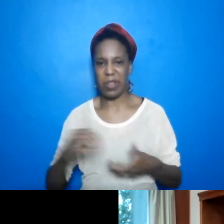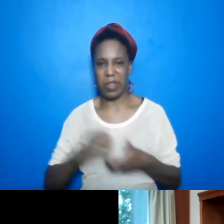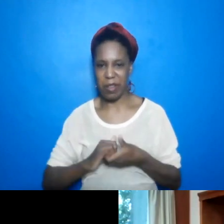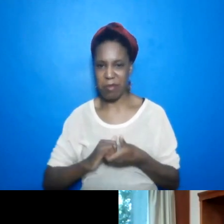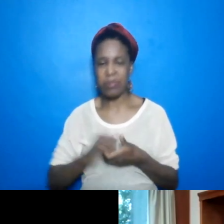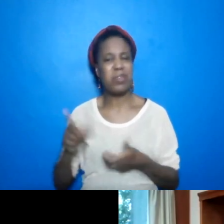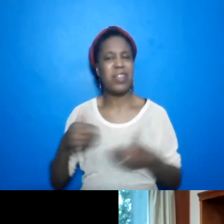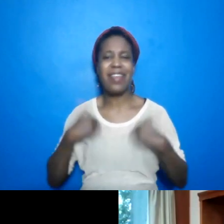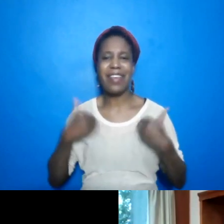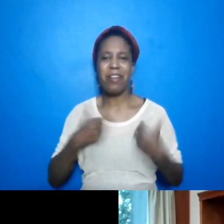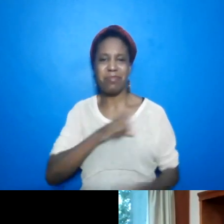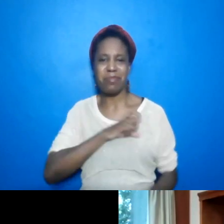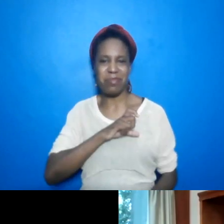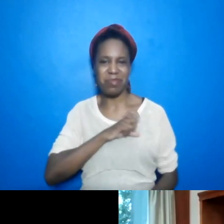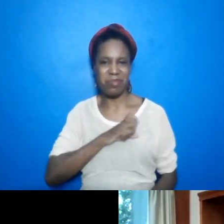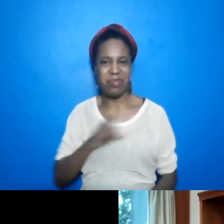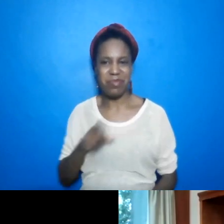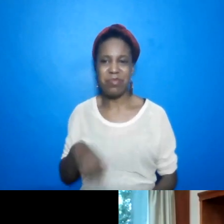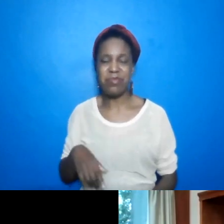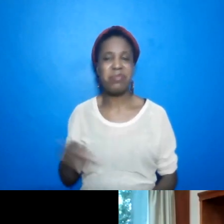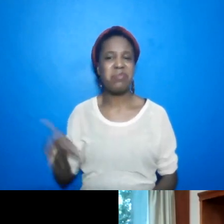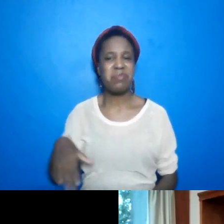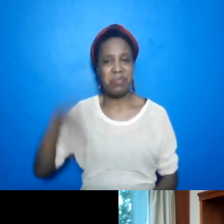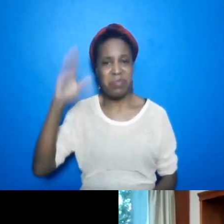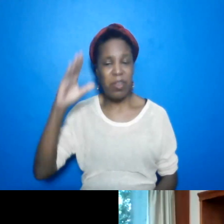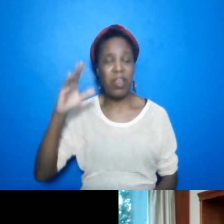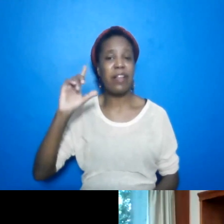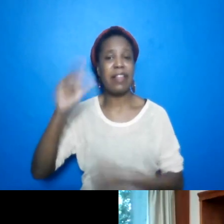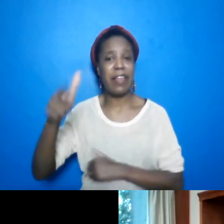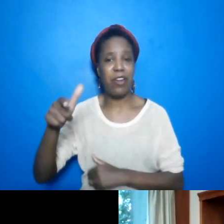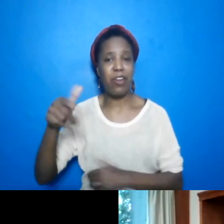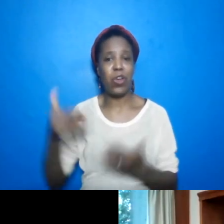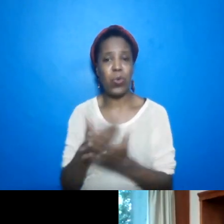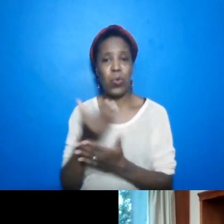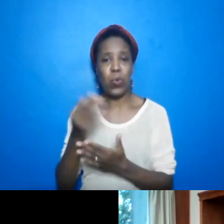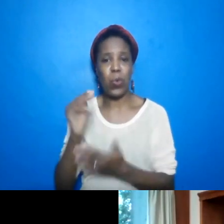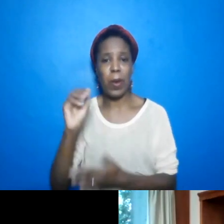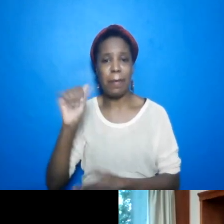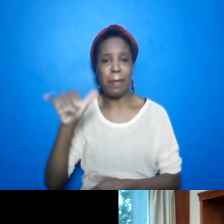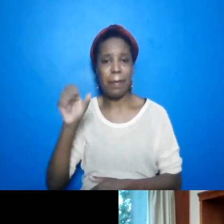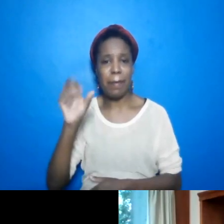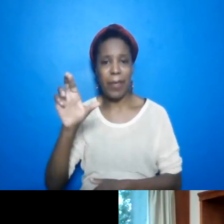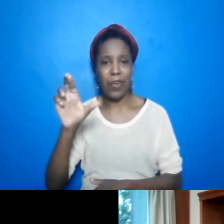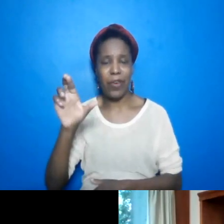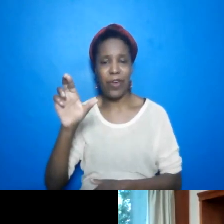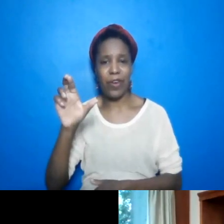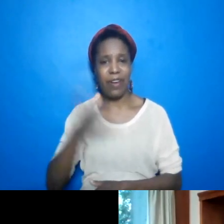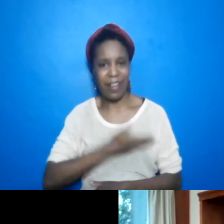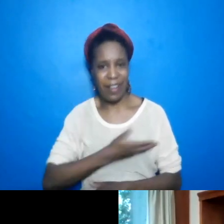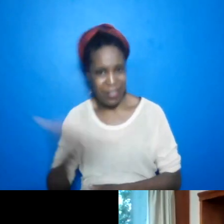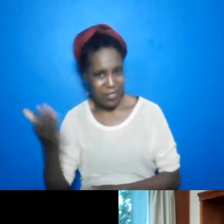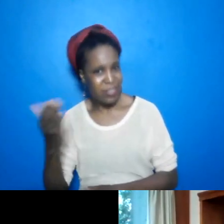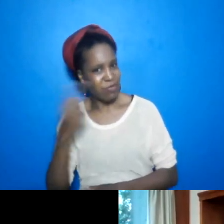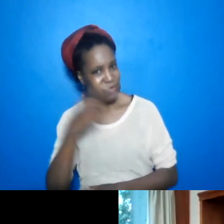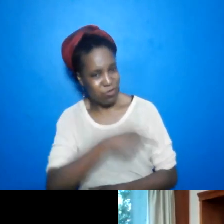time, he was raised up. Eventually, when a new mayor came in, the new mayor said, I need you to direct the Office of Public